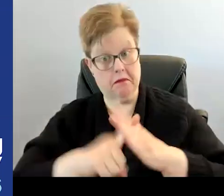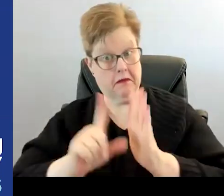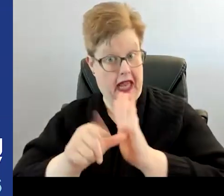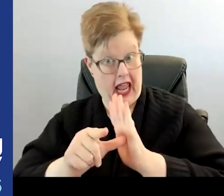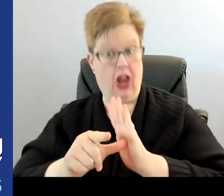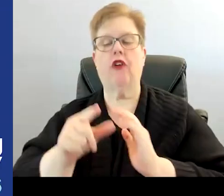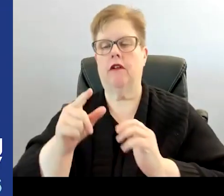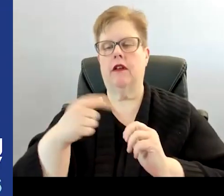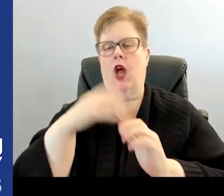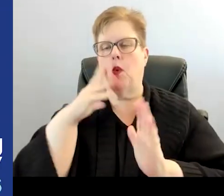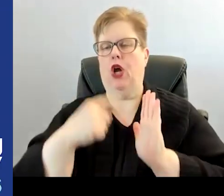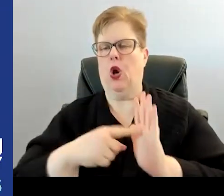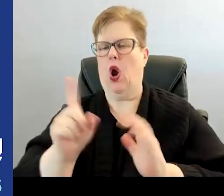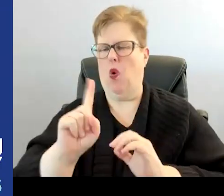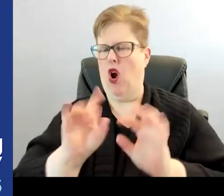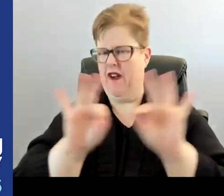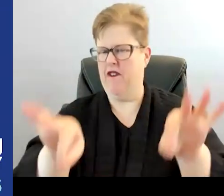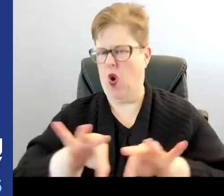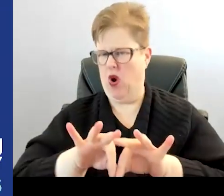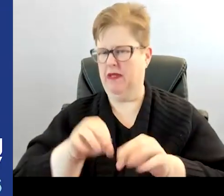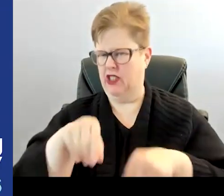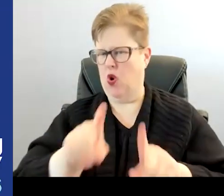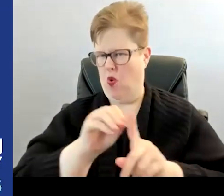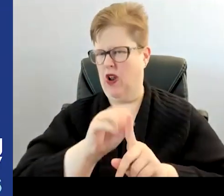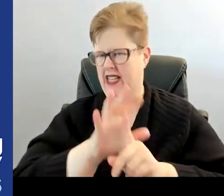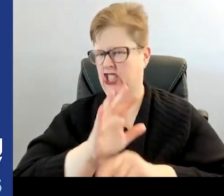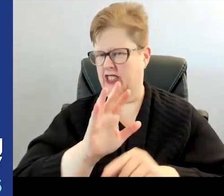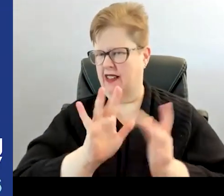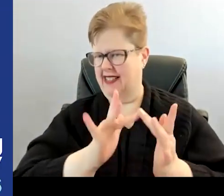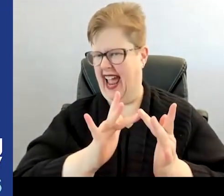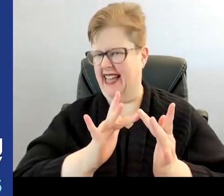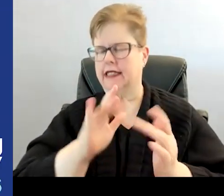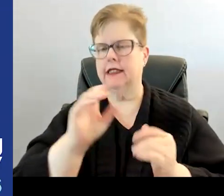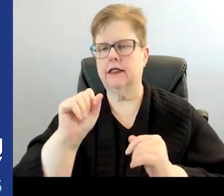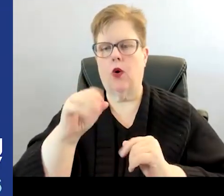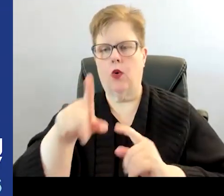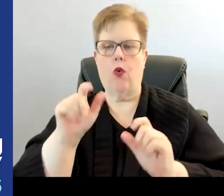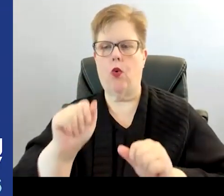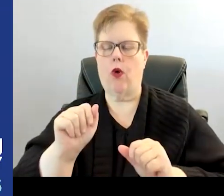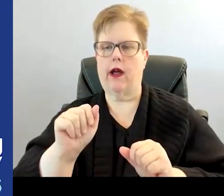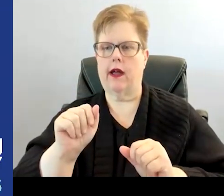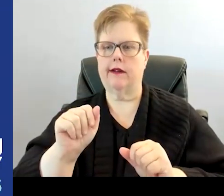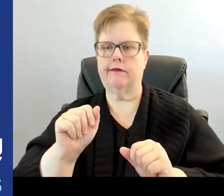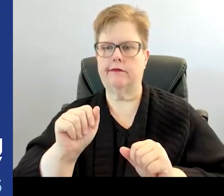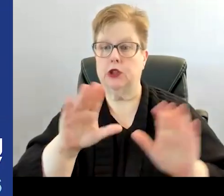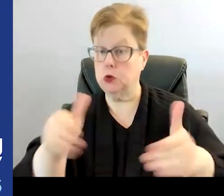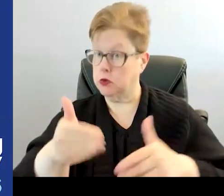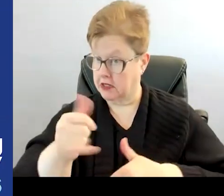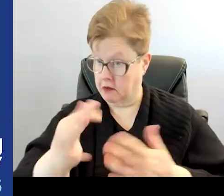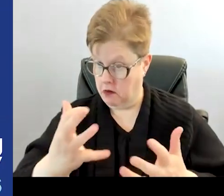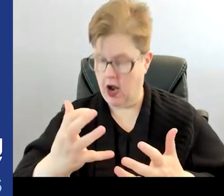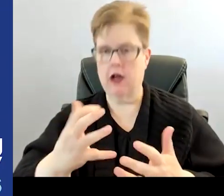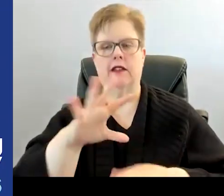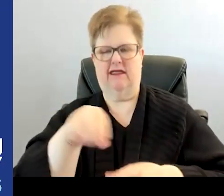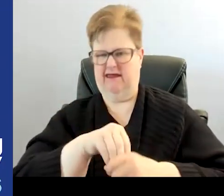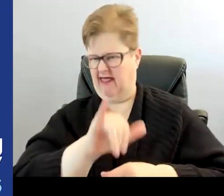the forums are in the orientation site so that you can actually, as you introduce yourself, if you'd like, include